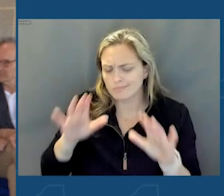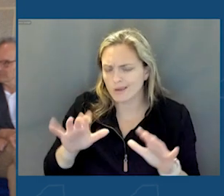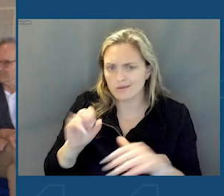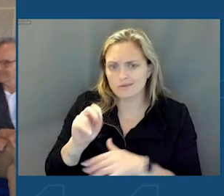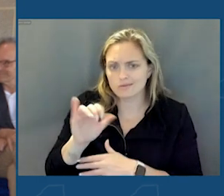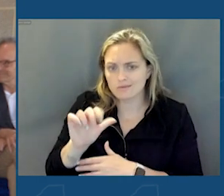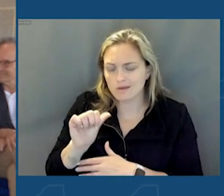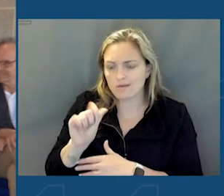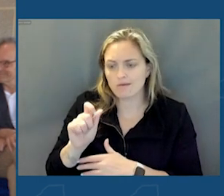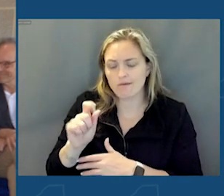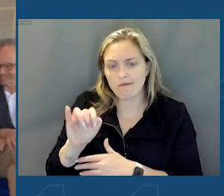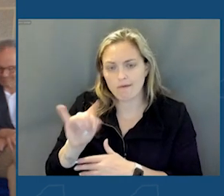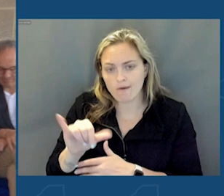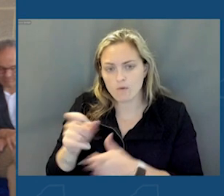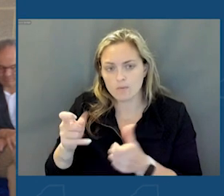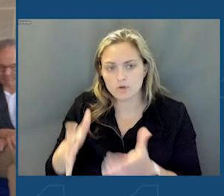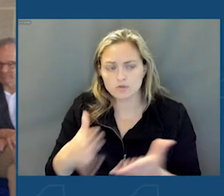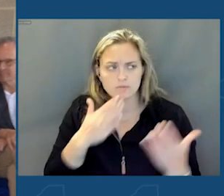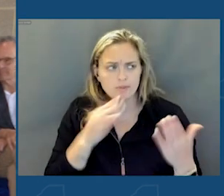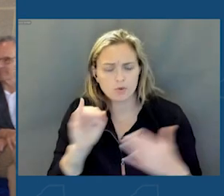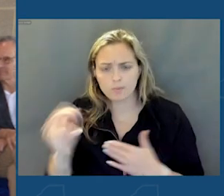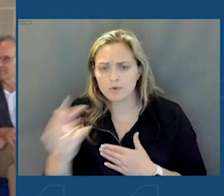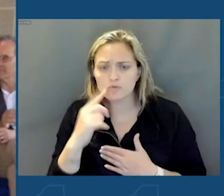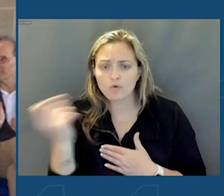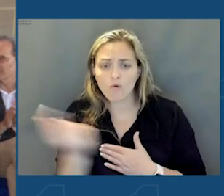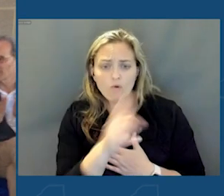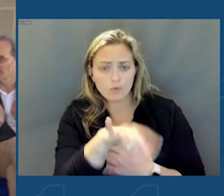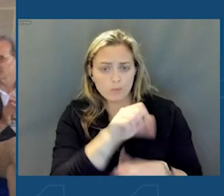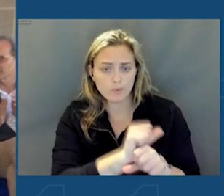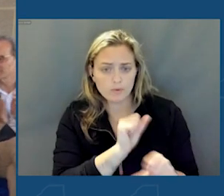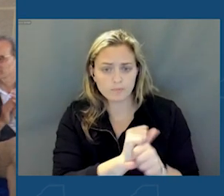manager. Thank you, Mitch, for all your great work.